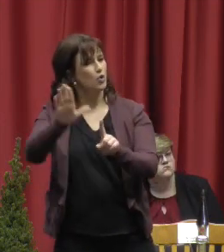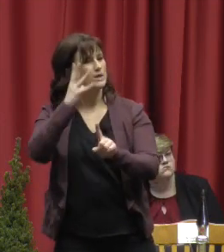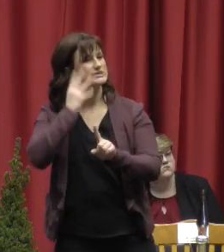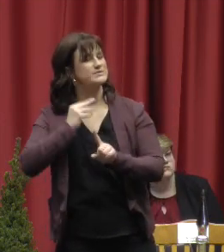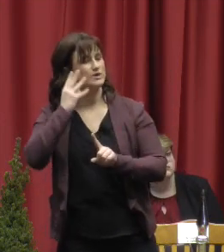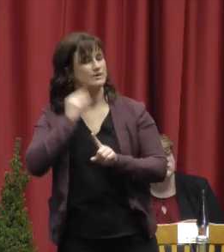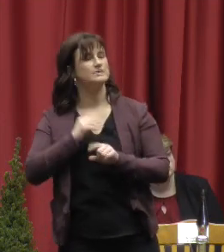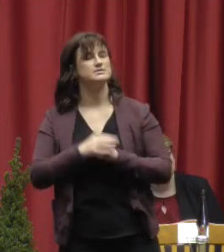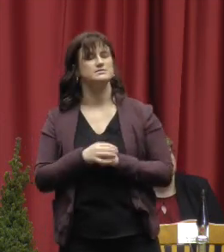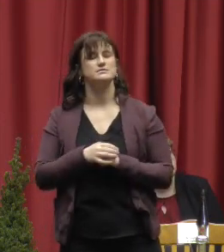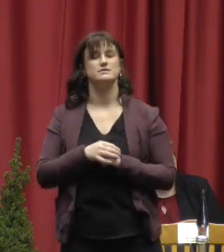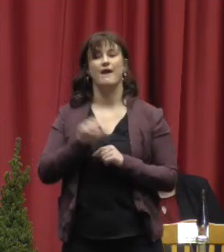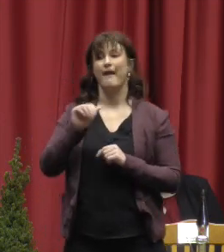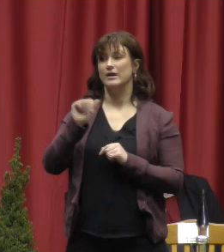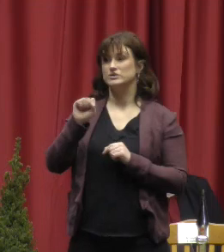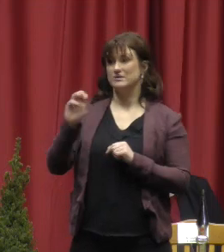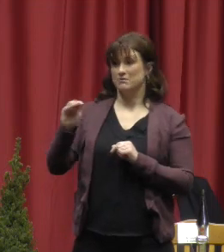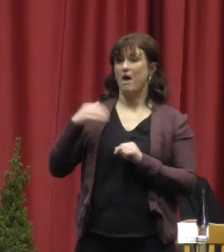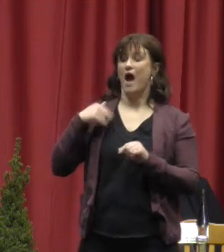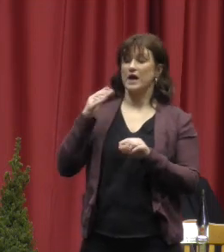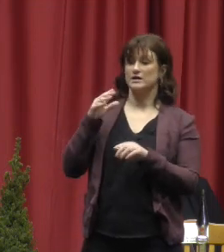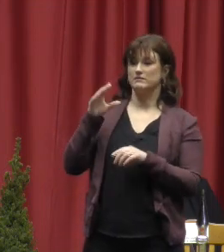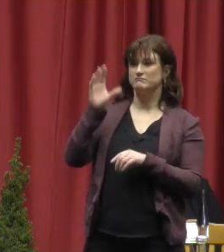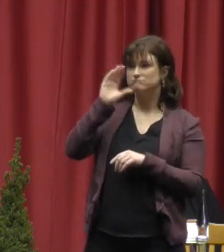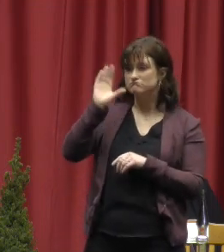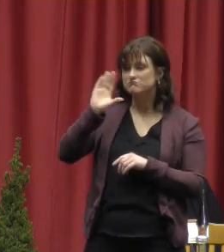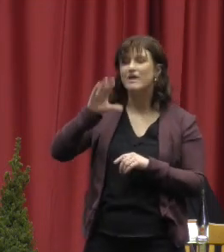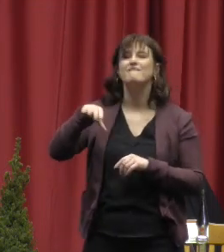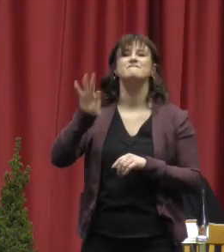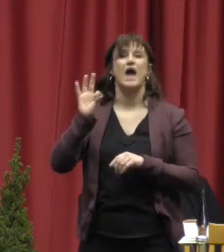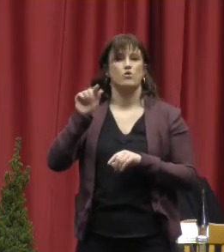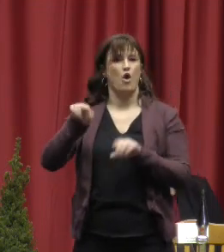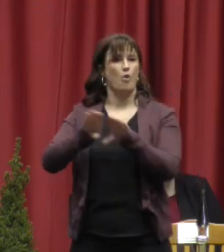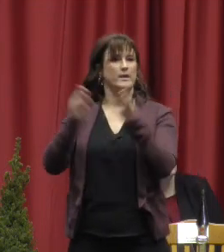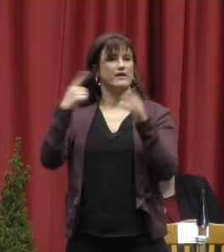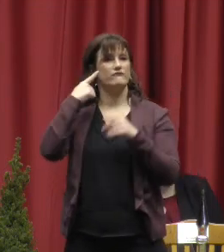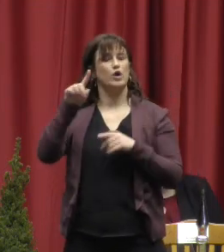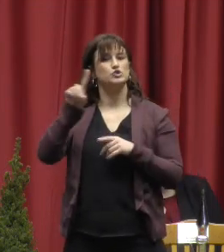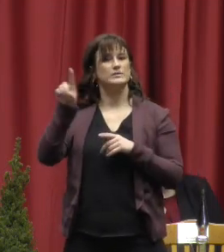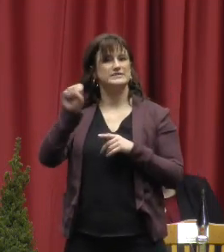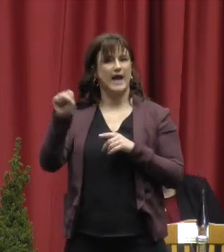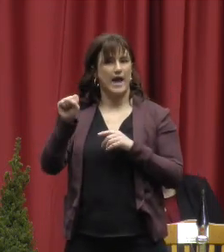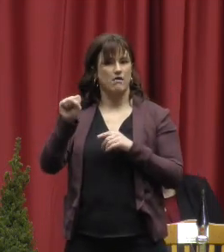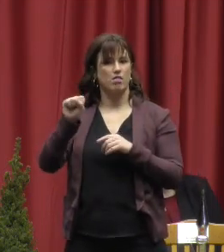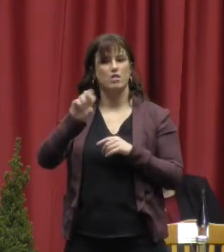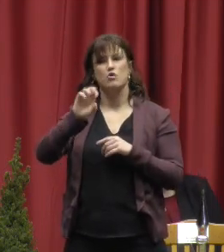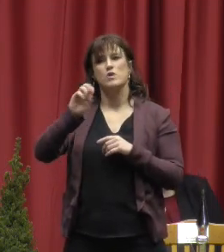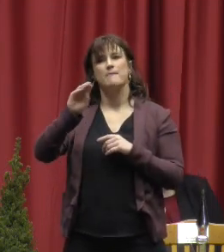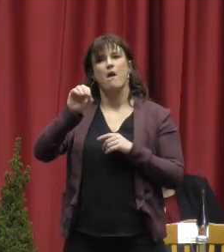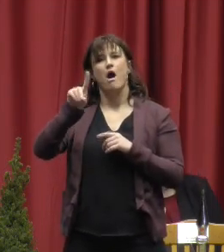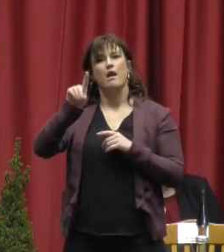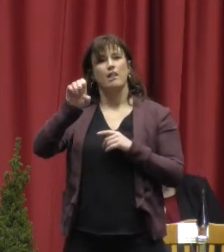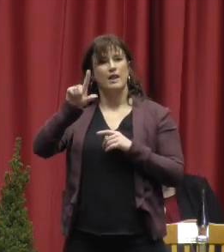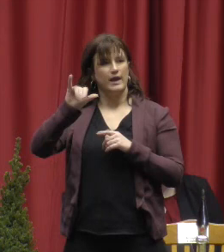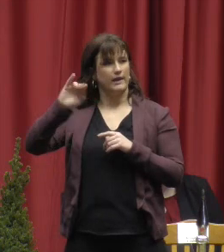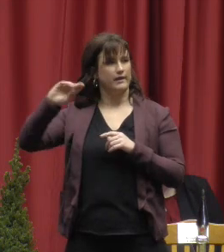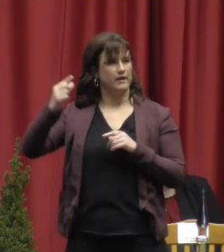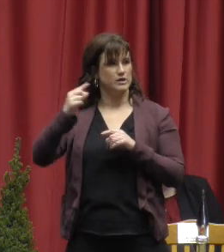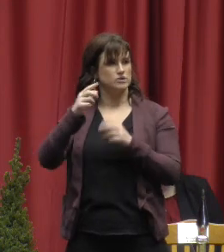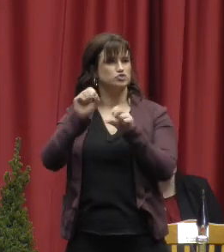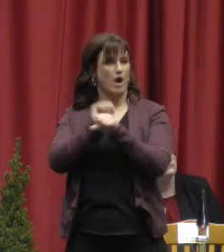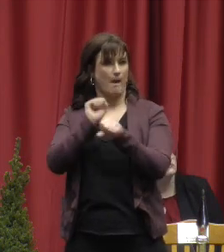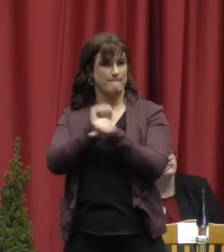actually discovered the opening for marketing intern at Dreamstyle Remodeling. More than 7 years later now, I'm Dreamstyle's director of marketing. Through the